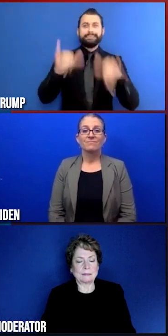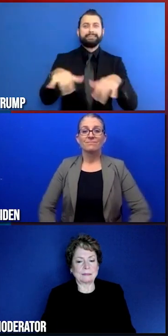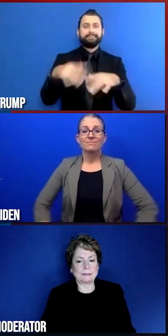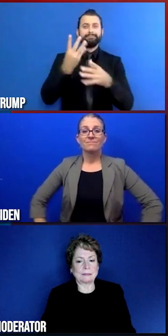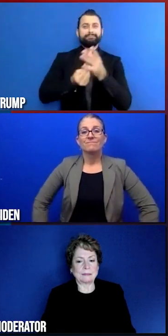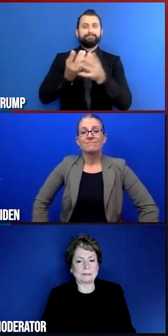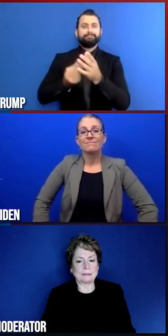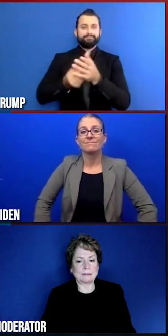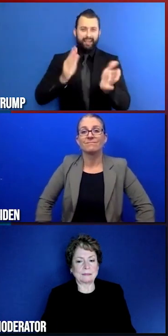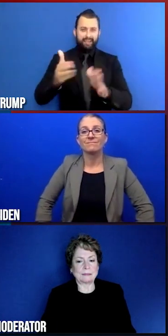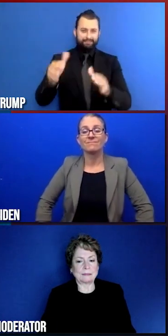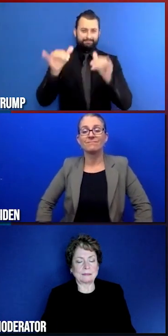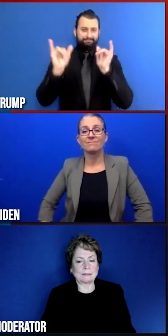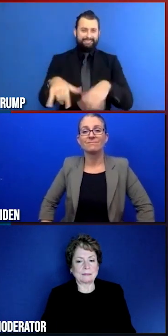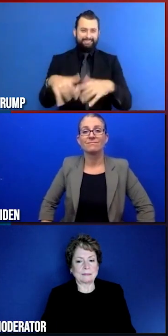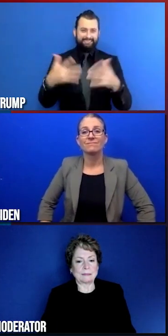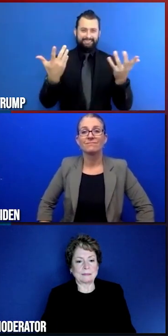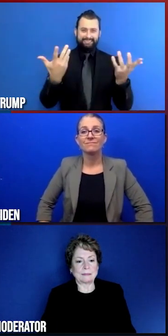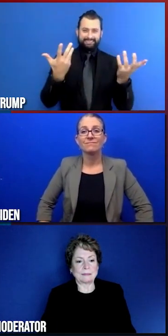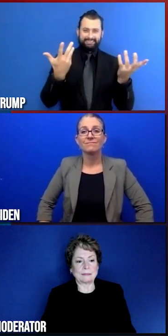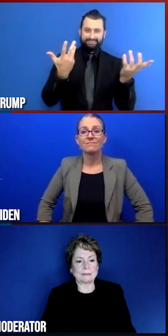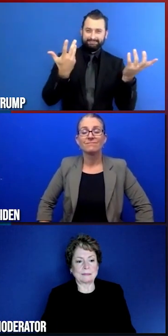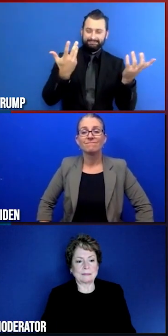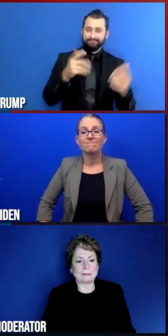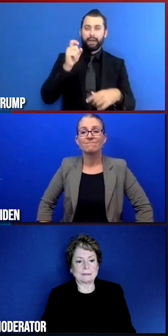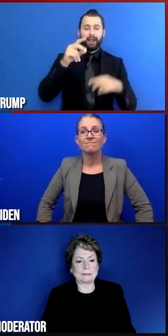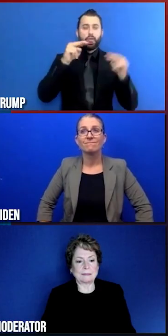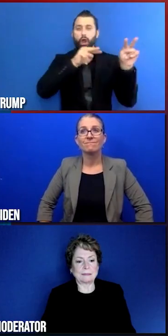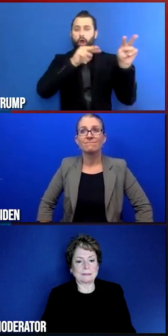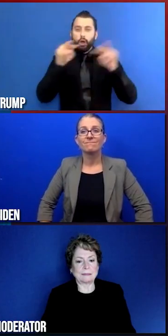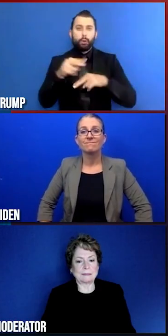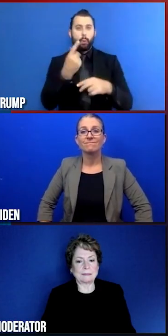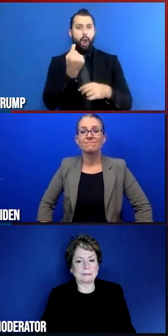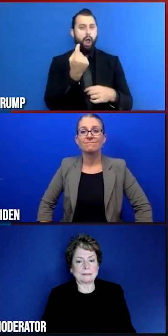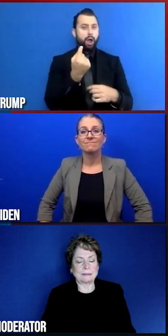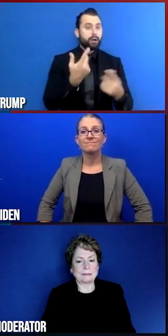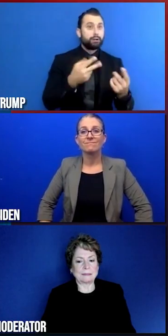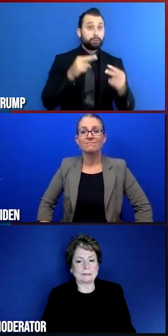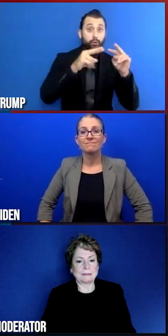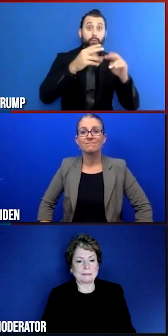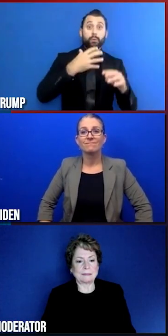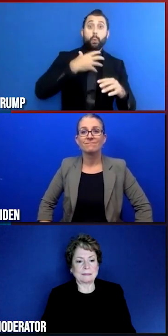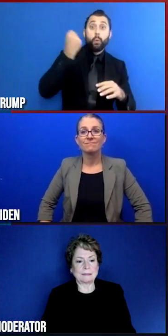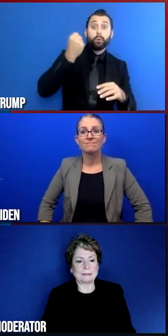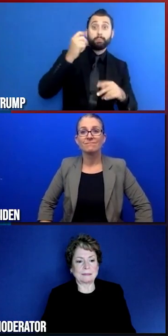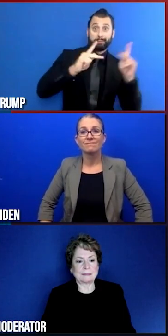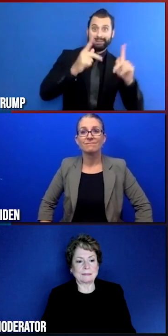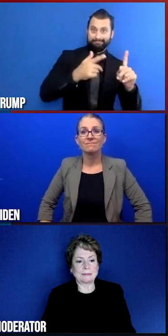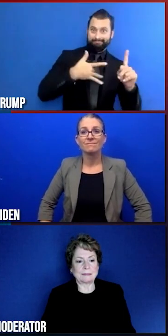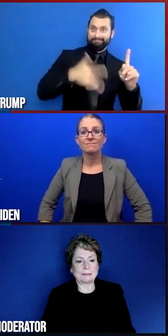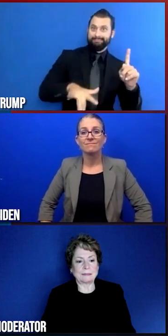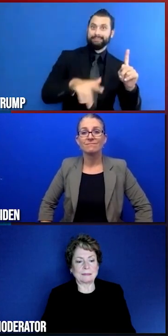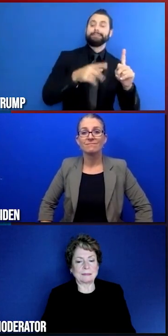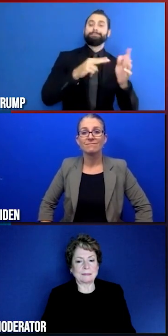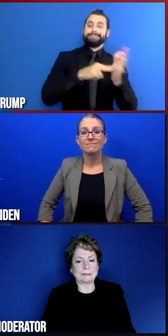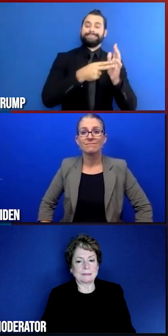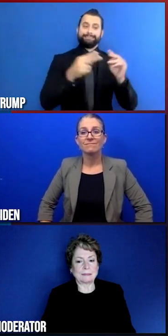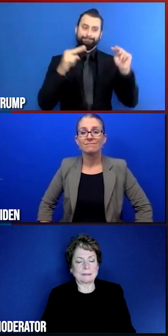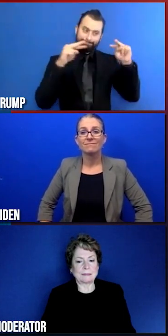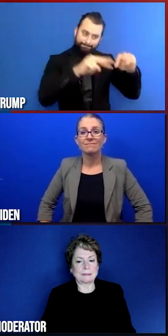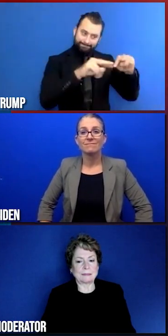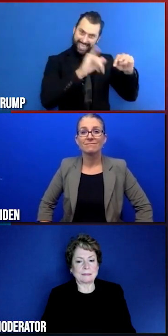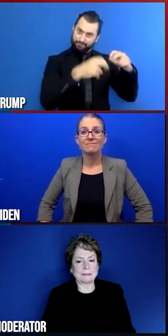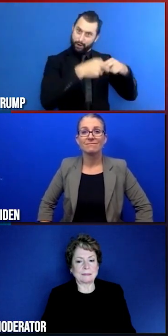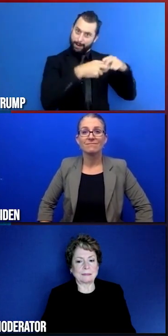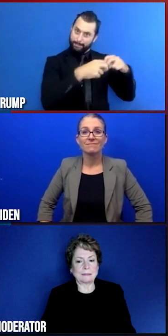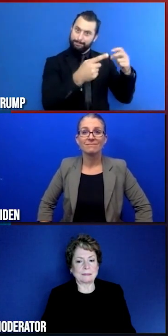our seniors. We have to protect our elderly. We have to protect especially our seniors with heart problems and diabetes problems. And we will protect